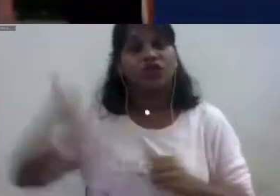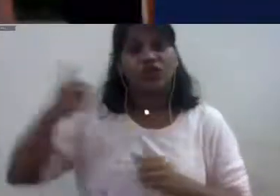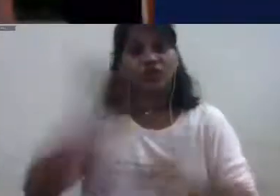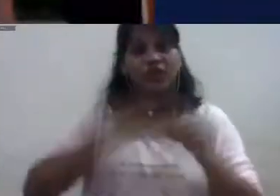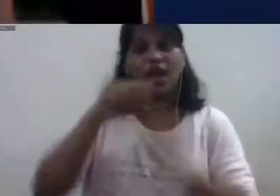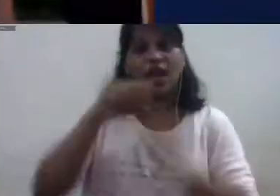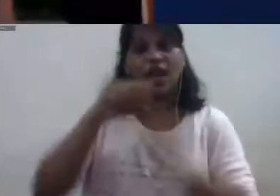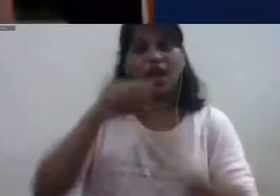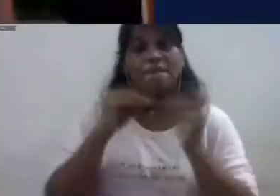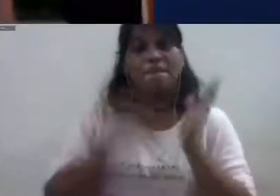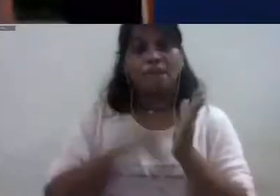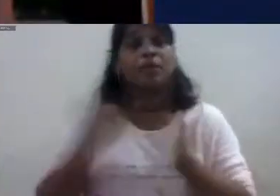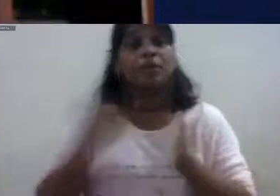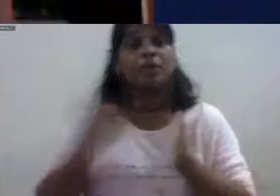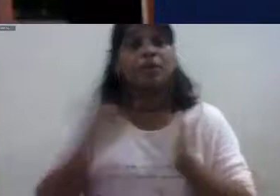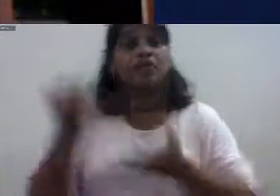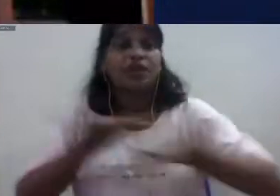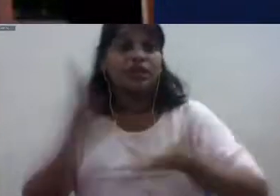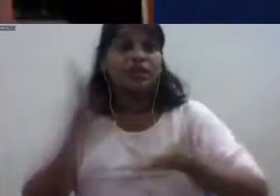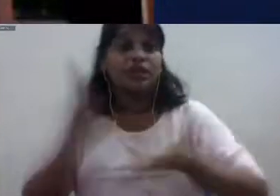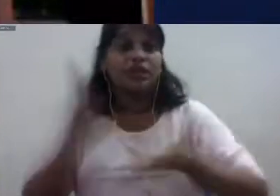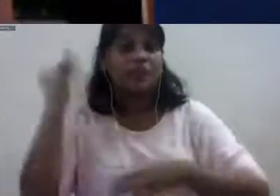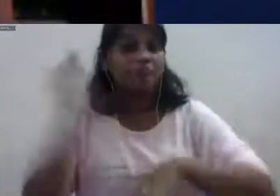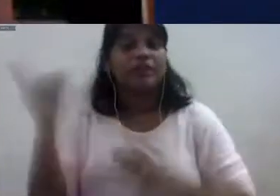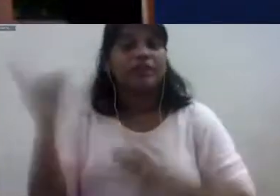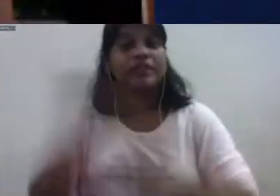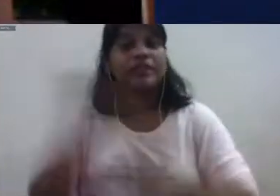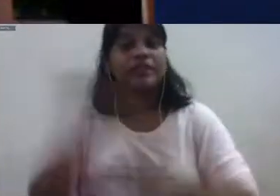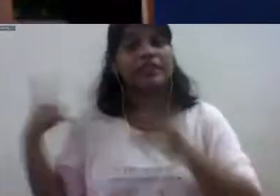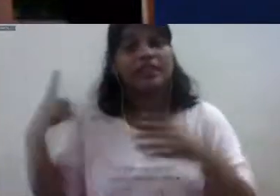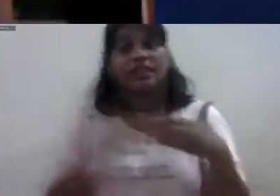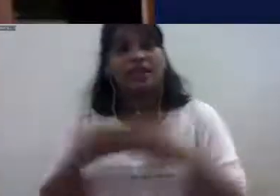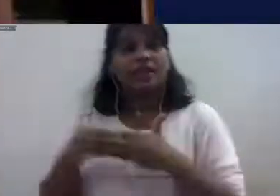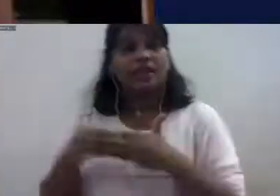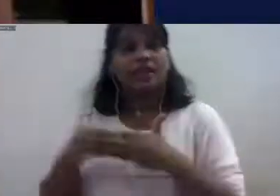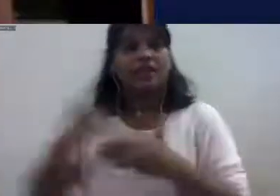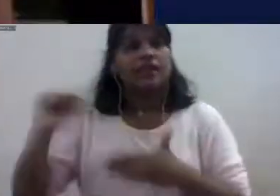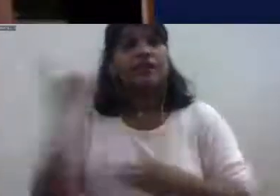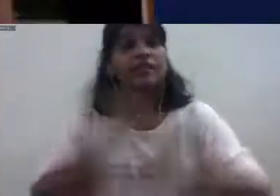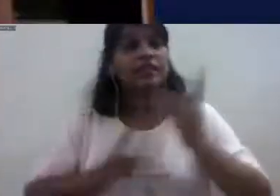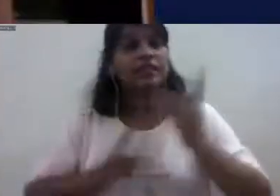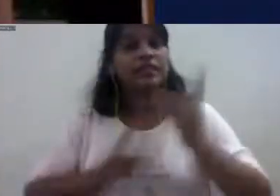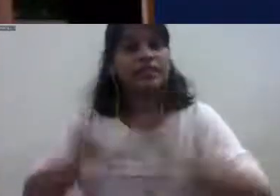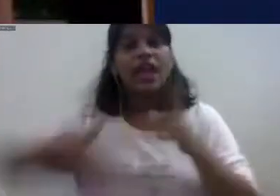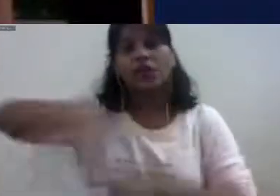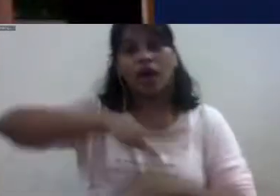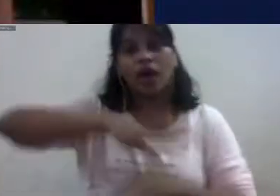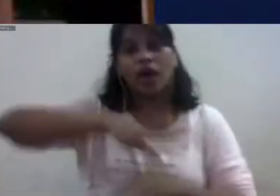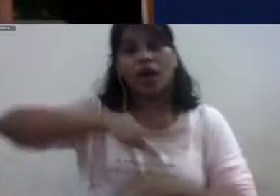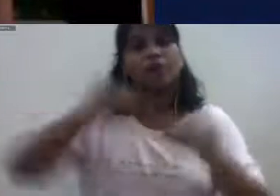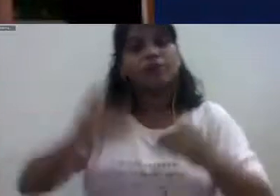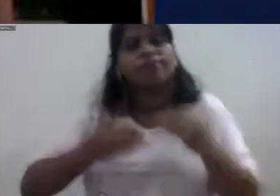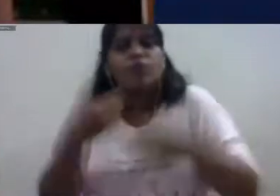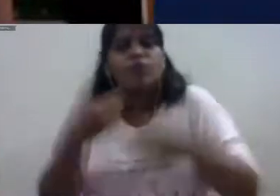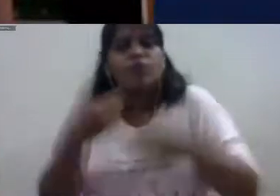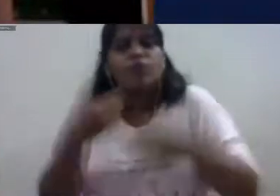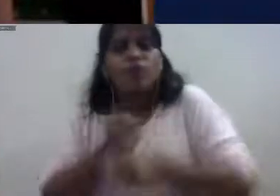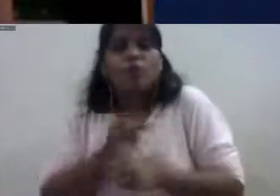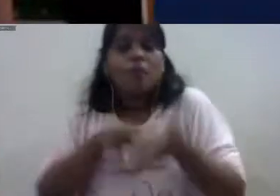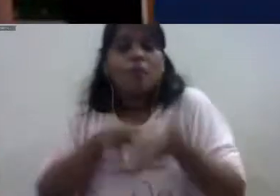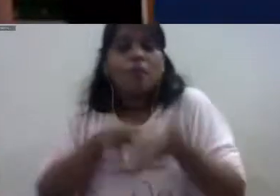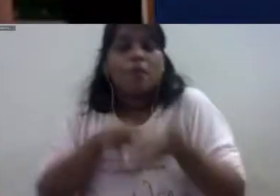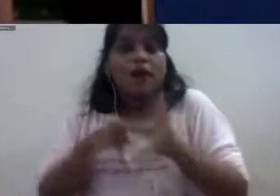IBM Interactive Experience. As a design leader, he designs environments conducive to creating meaningful designs that